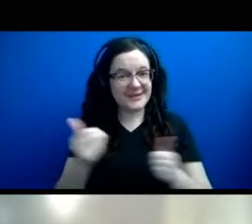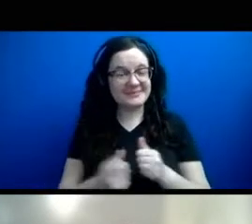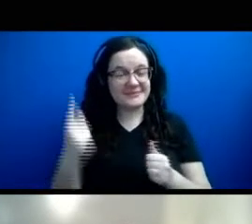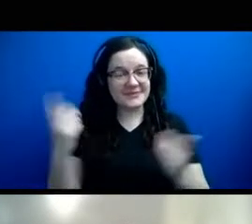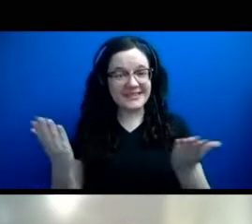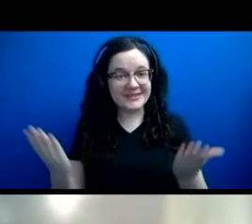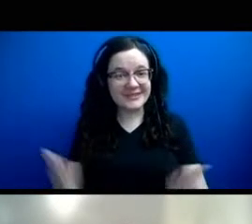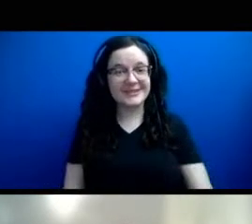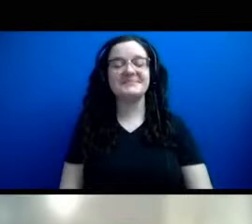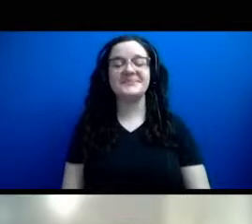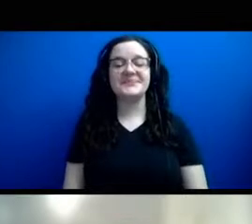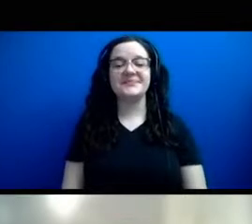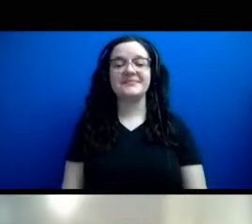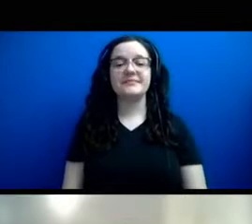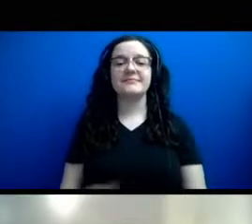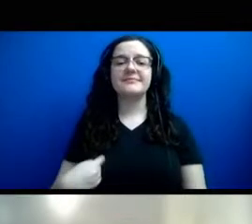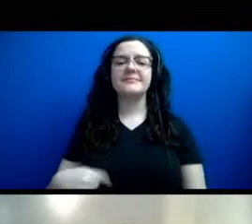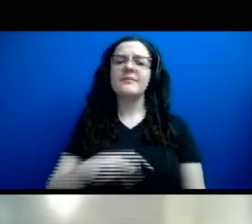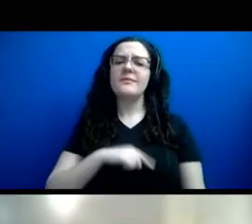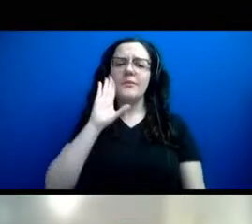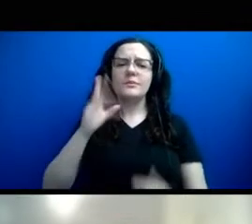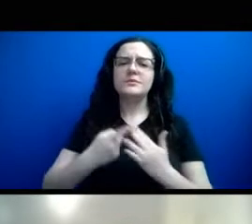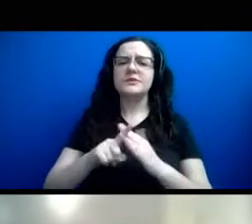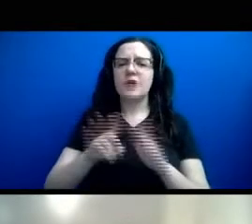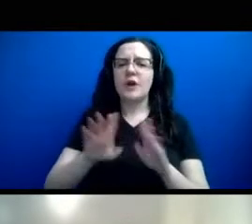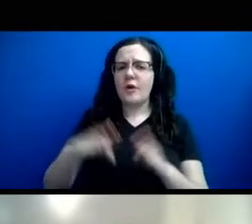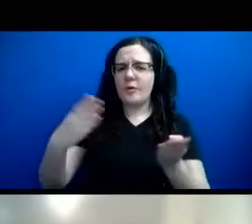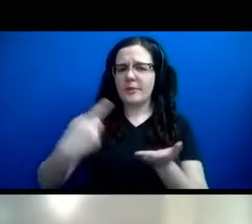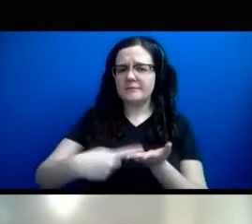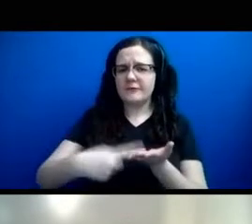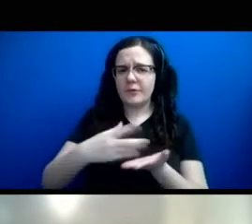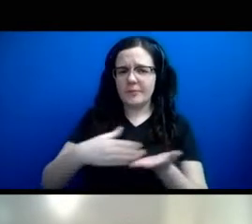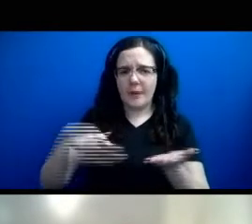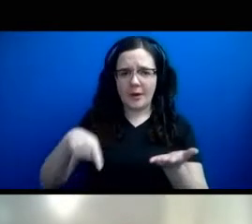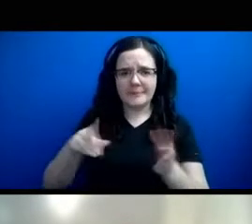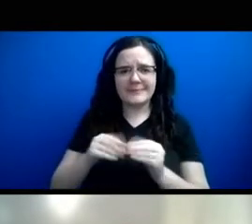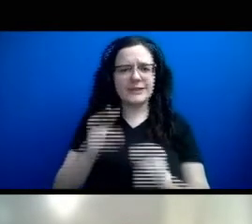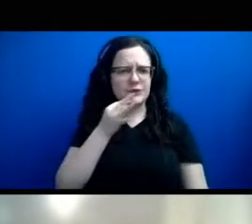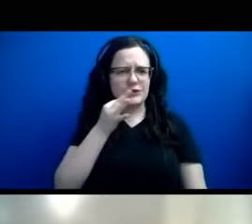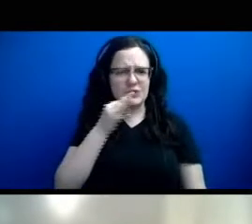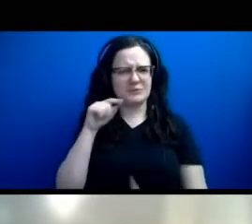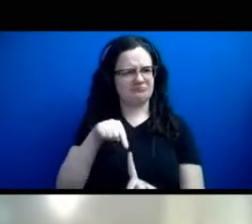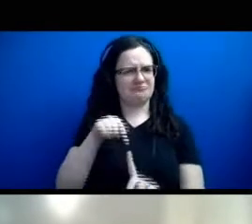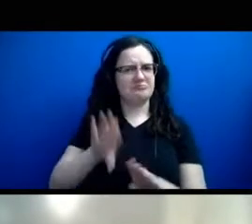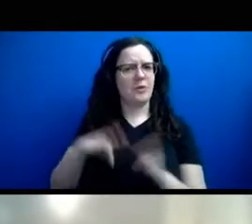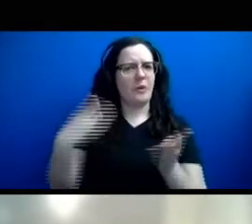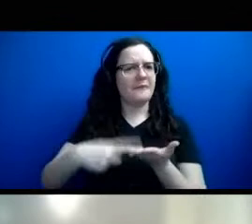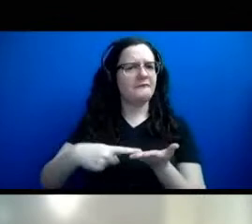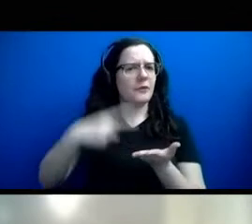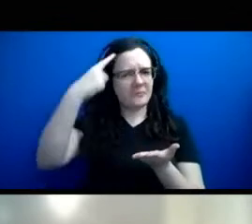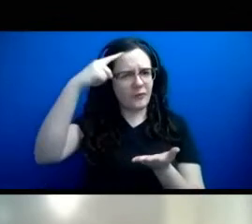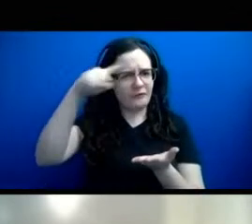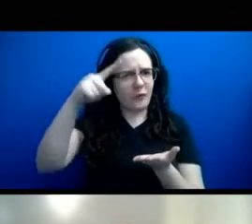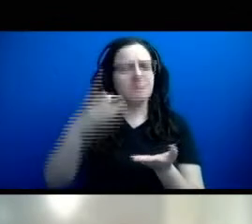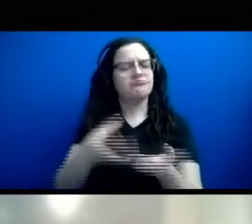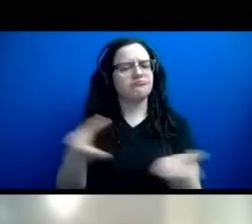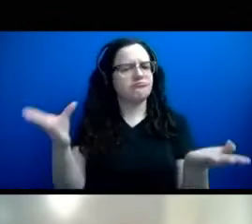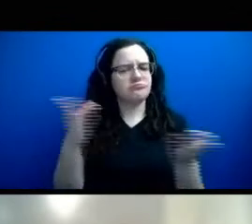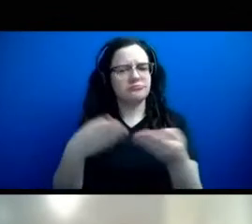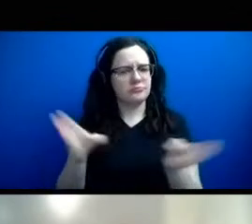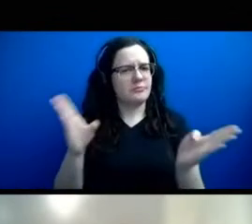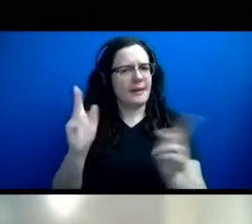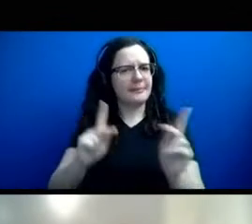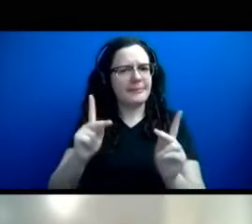We will begin the open forum portion of our meeting shortly. That's the opportunity for members of the public to share